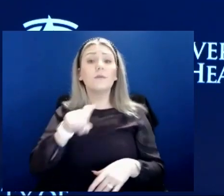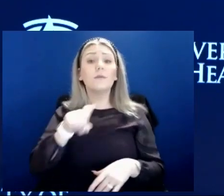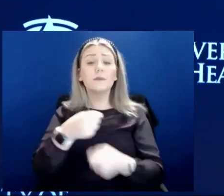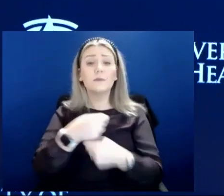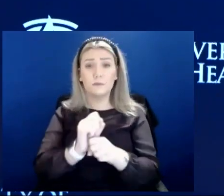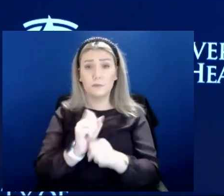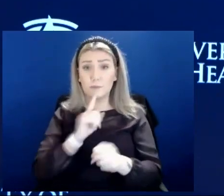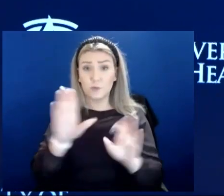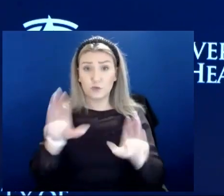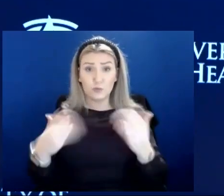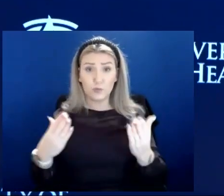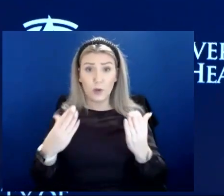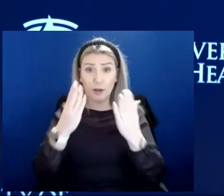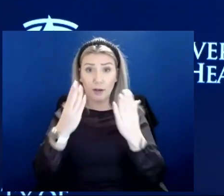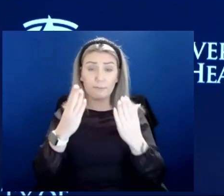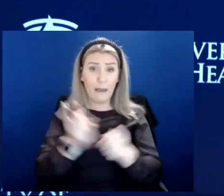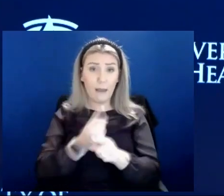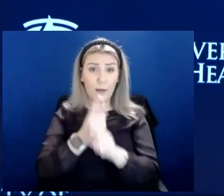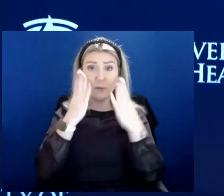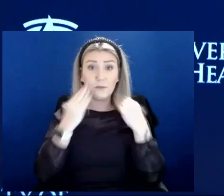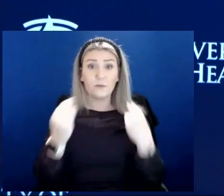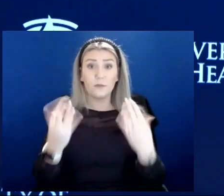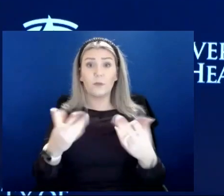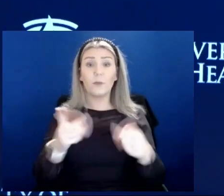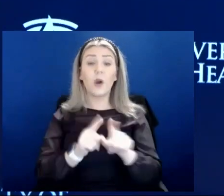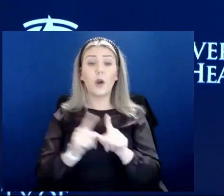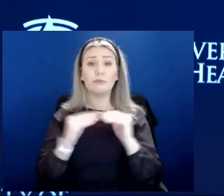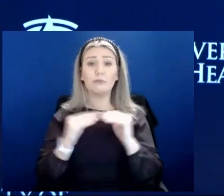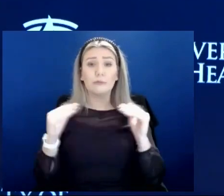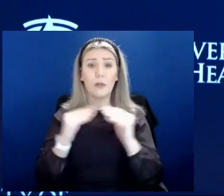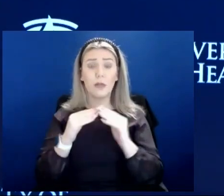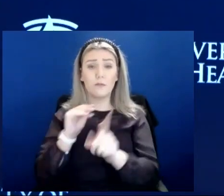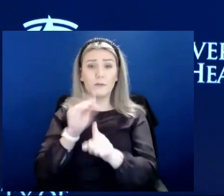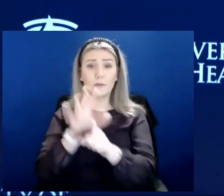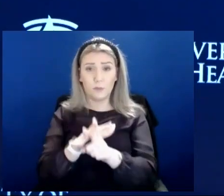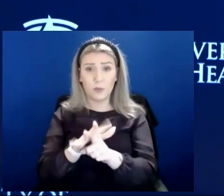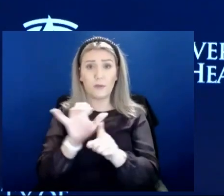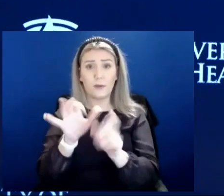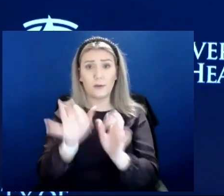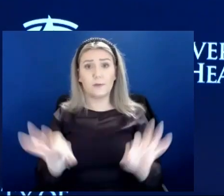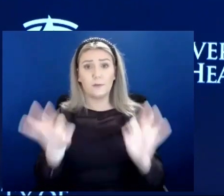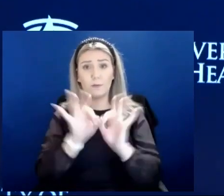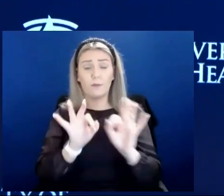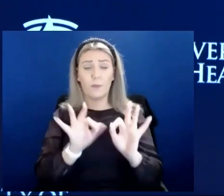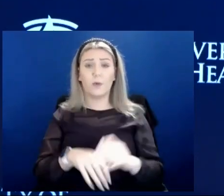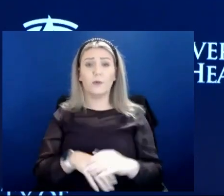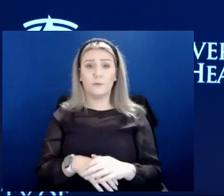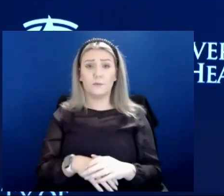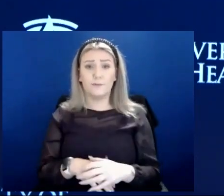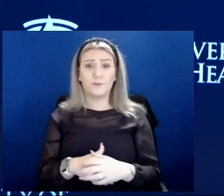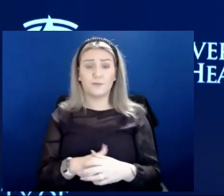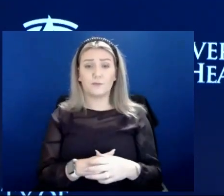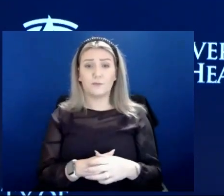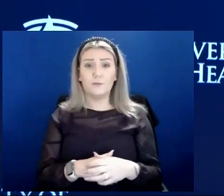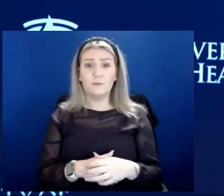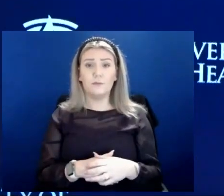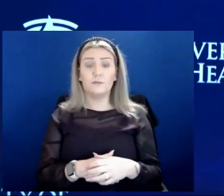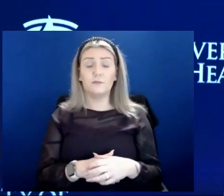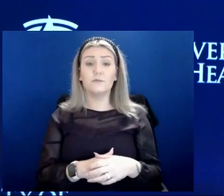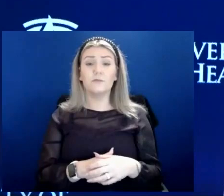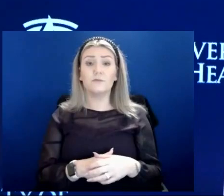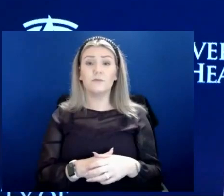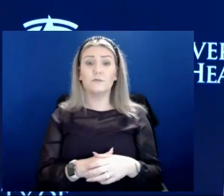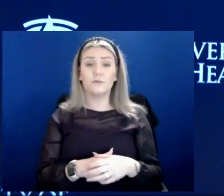accurate information, but also the level of exposure is important. So we know that the